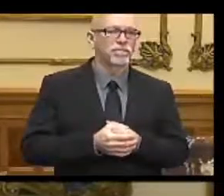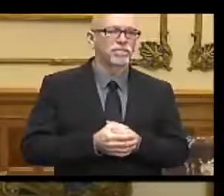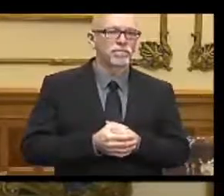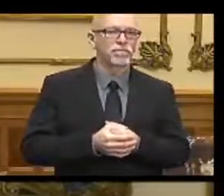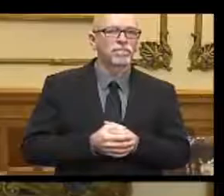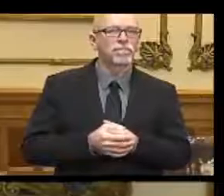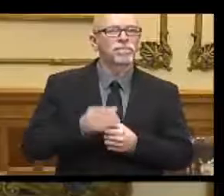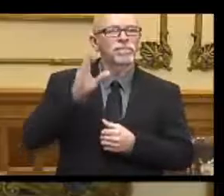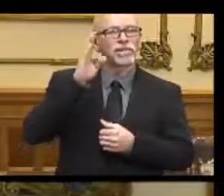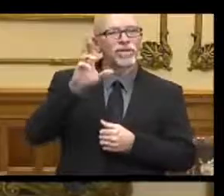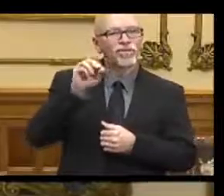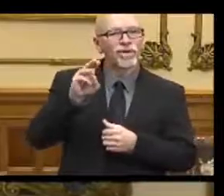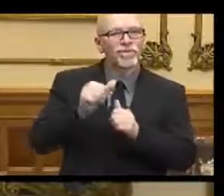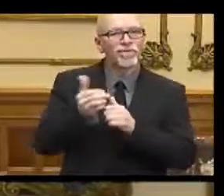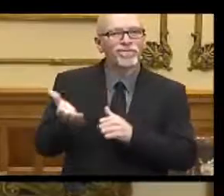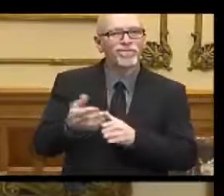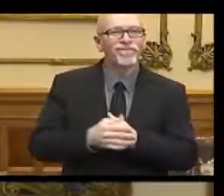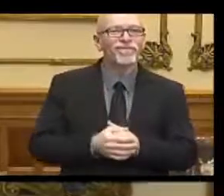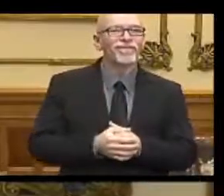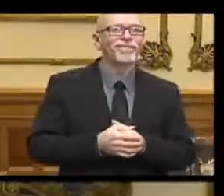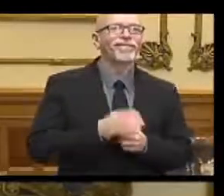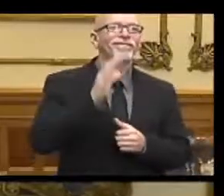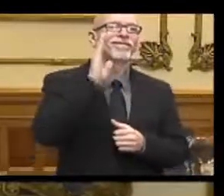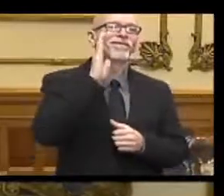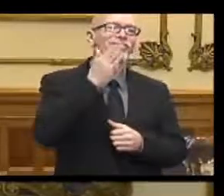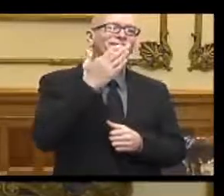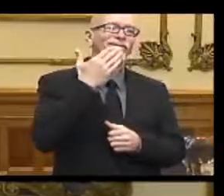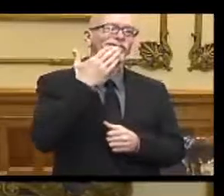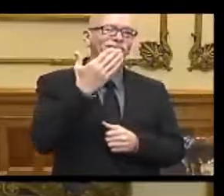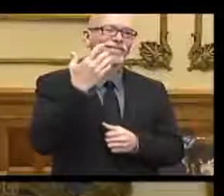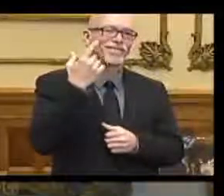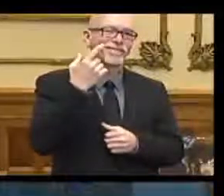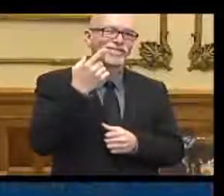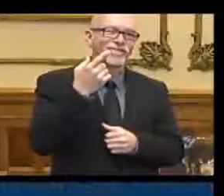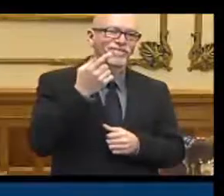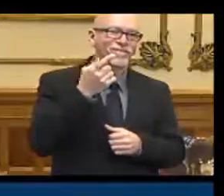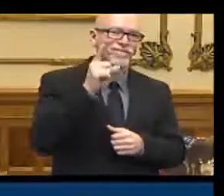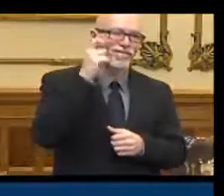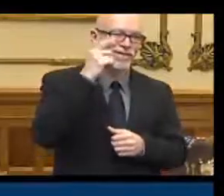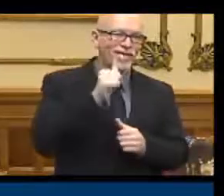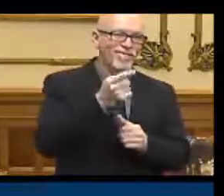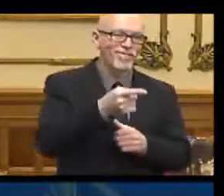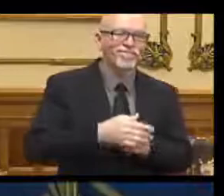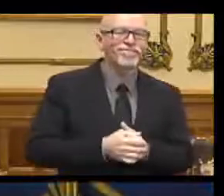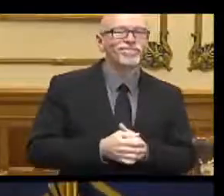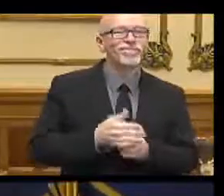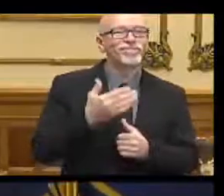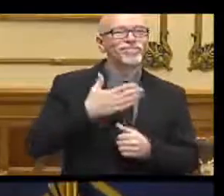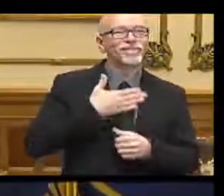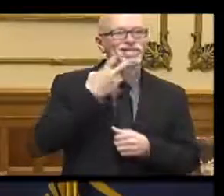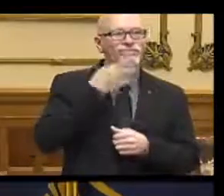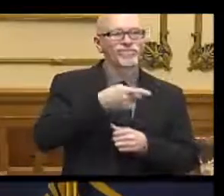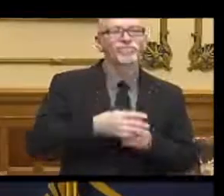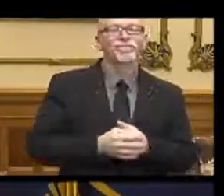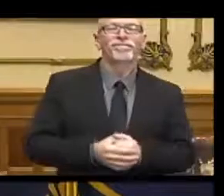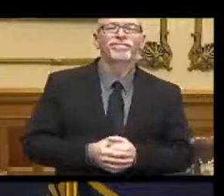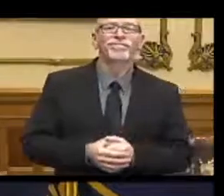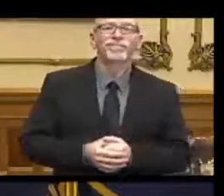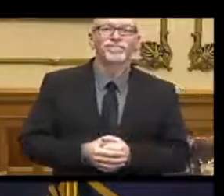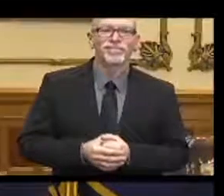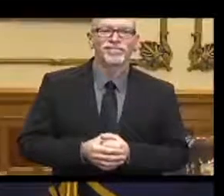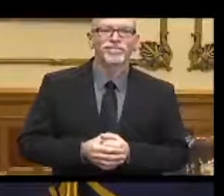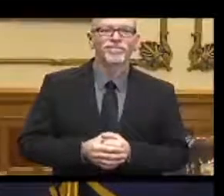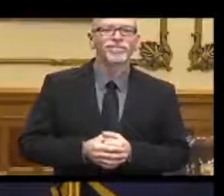So, hi, Ram, how are you? Hey, Chris, how are you? Hi, Governor, how are you? Very good, thank you. Thanks Glad for to see joining you. us.